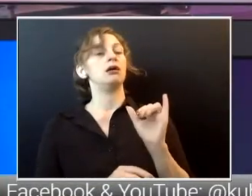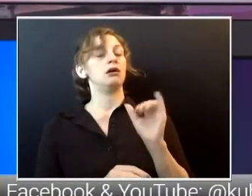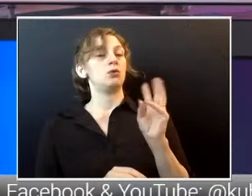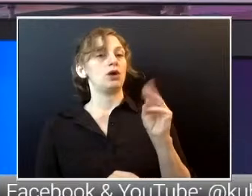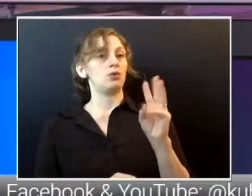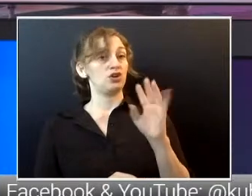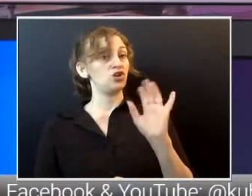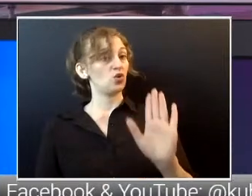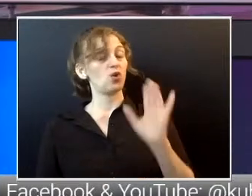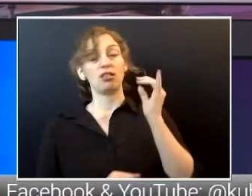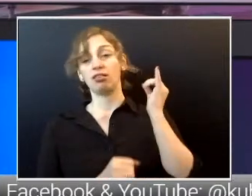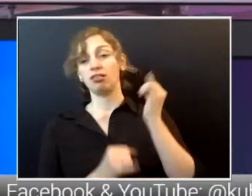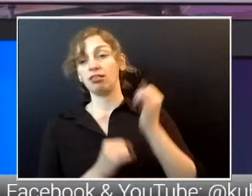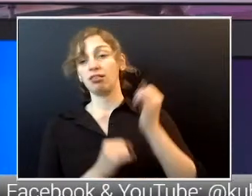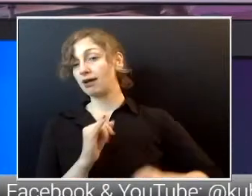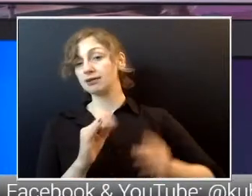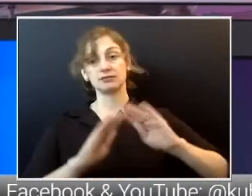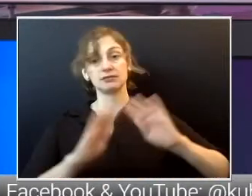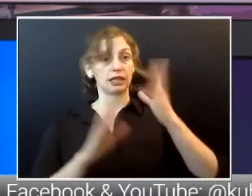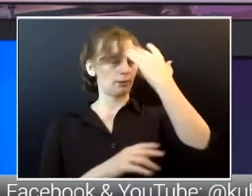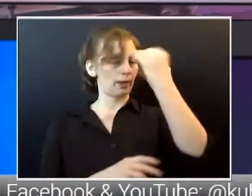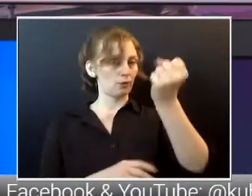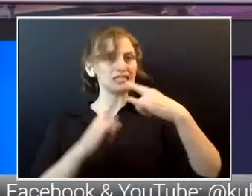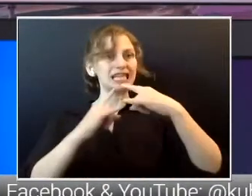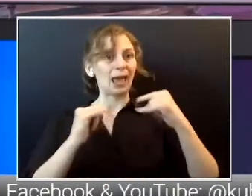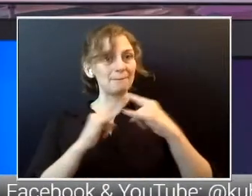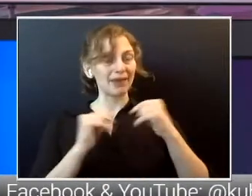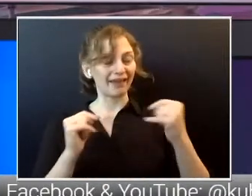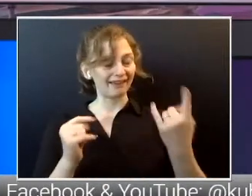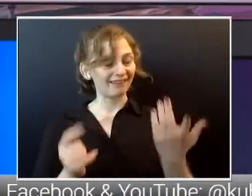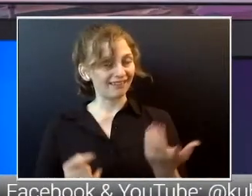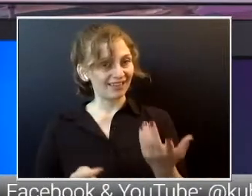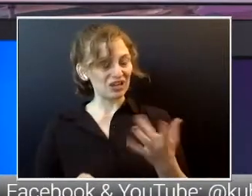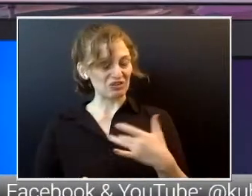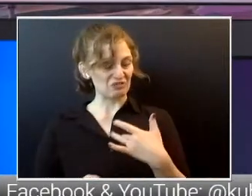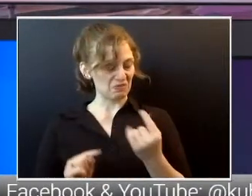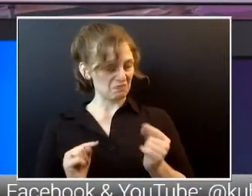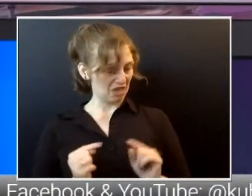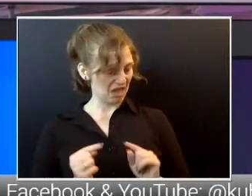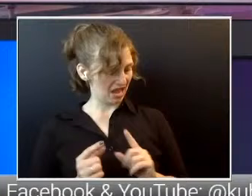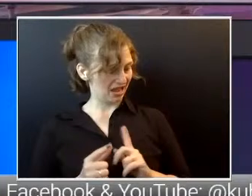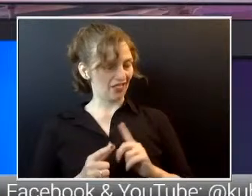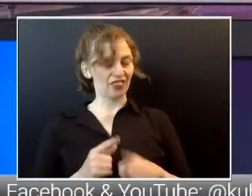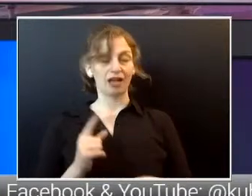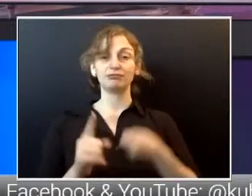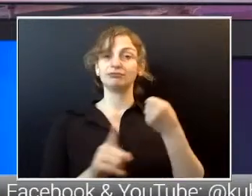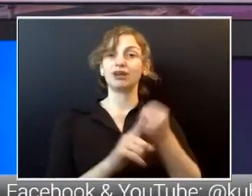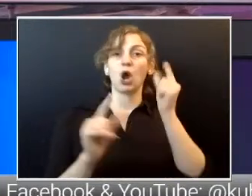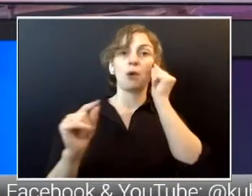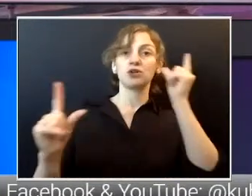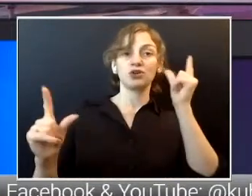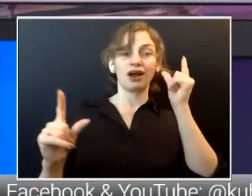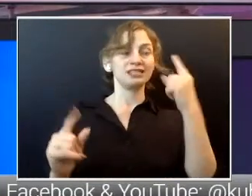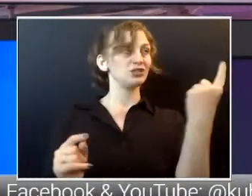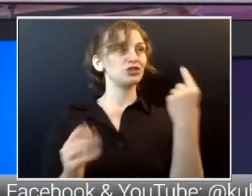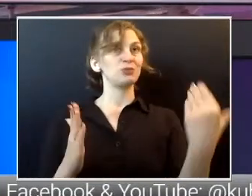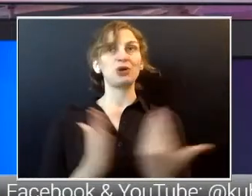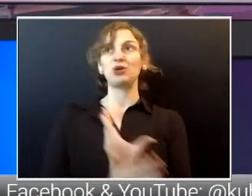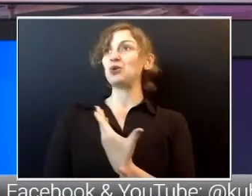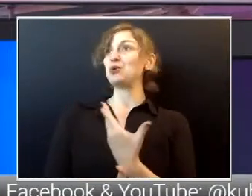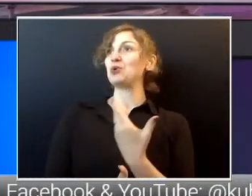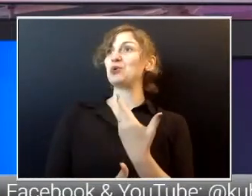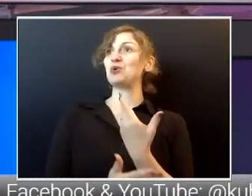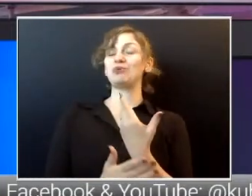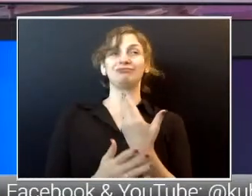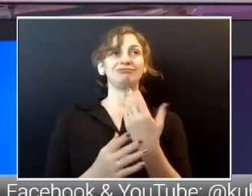Yeah. Feeling a pain, and then you open your eyes. That would be so surreal. You open your eyes and you're in a completely different place. Had major